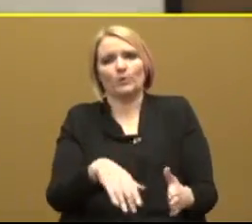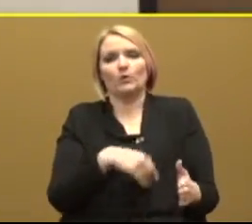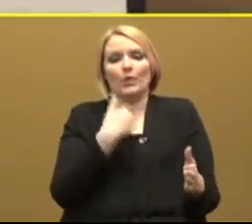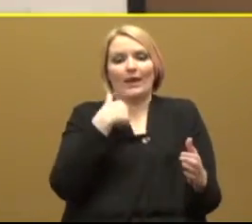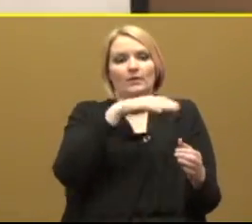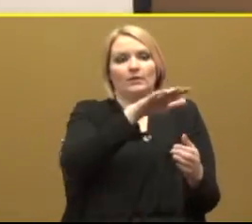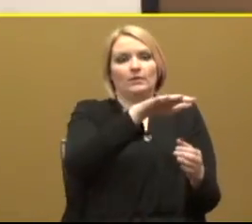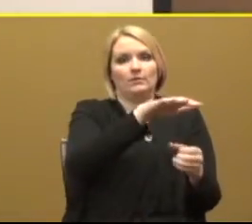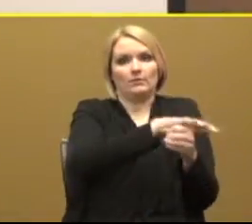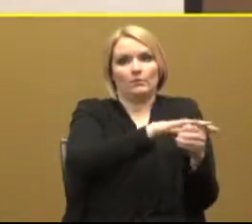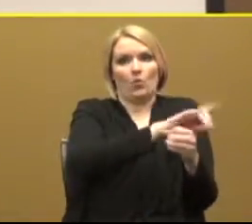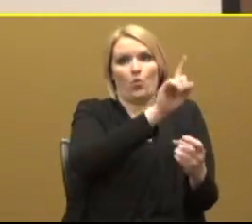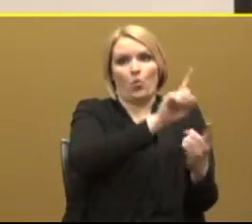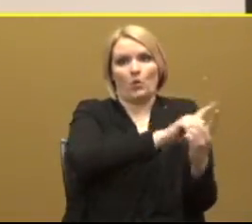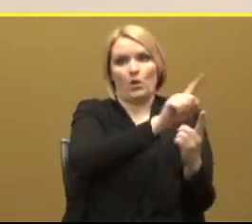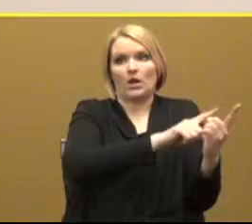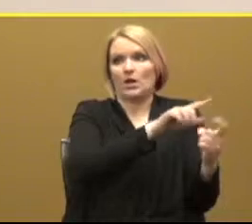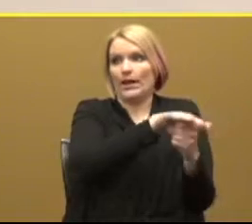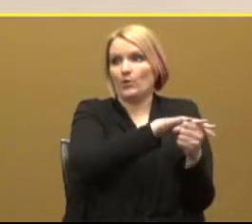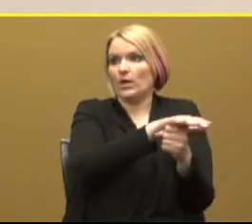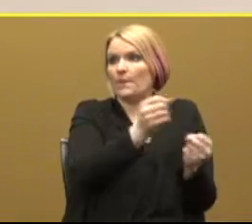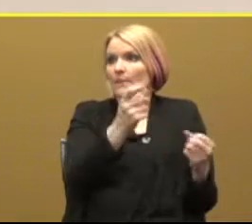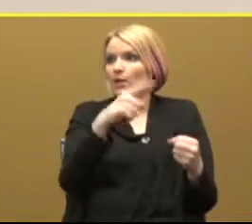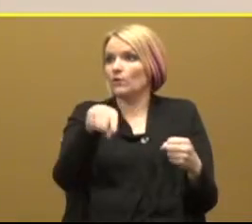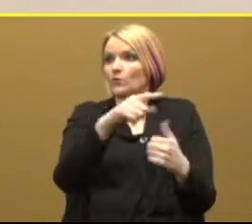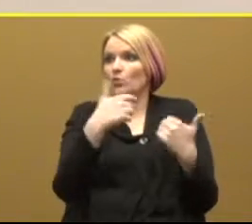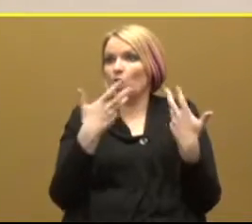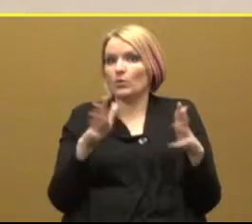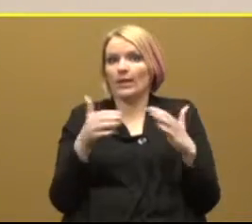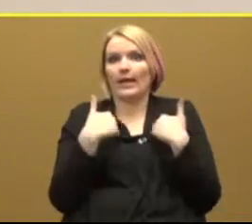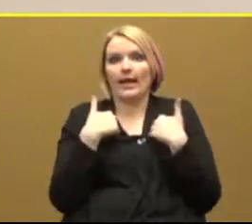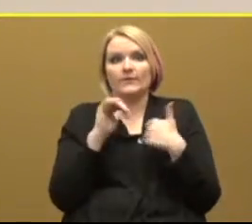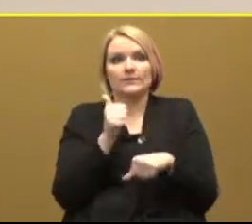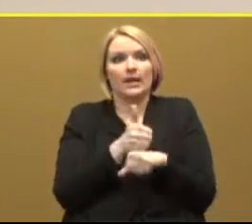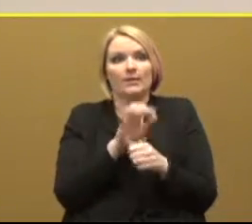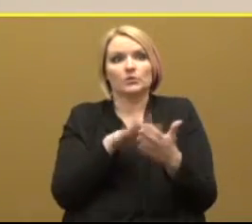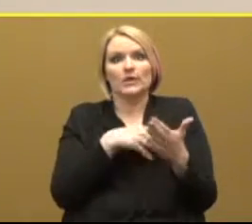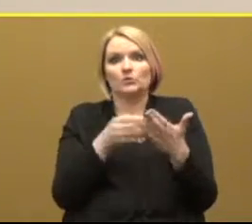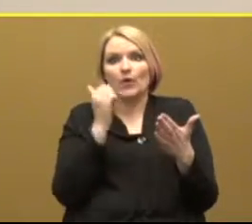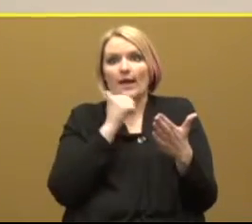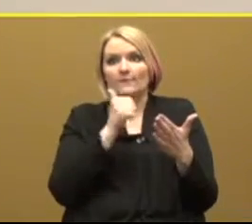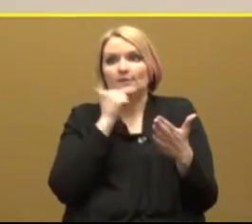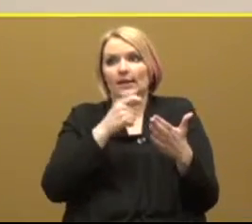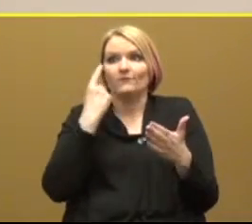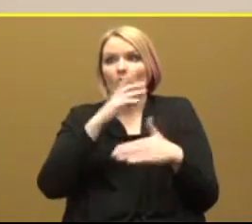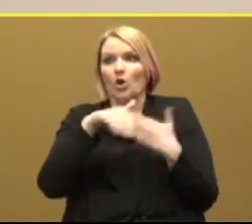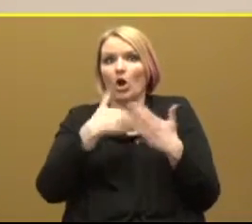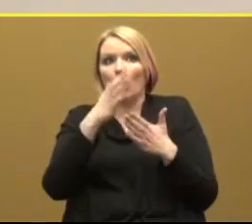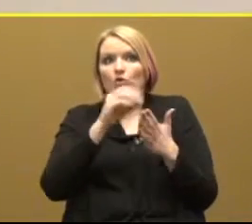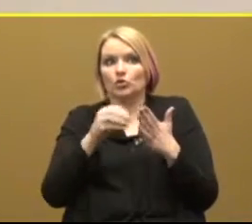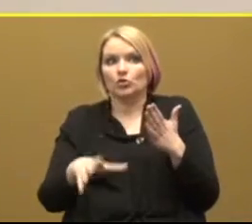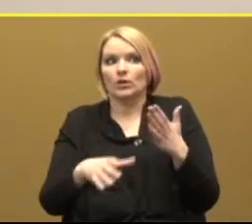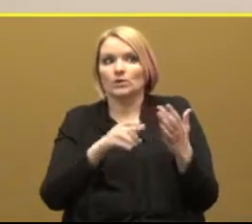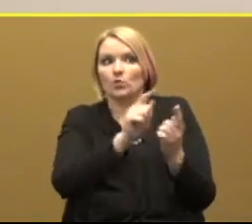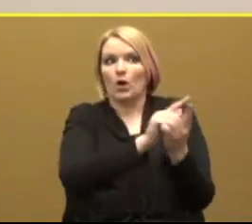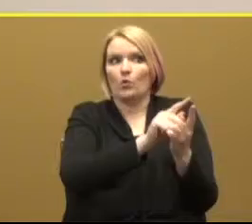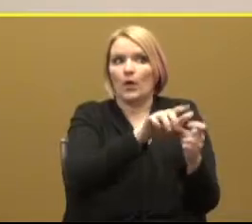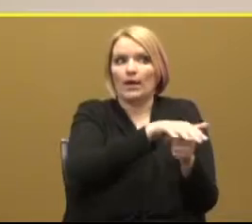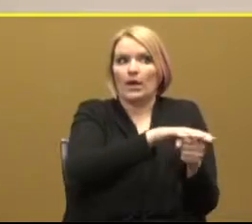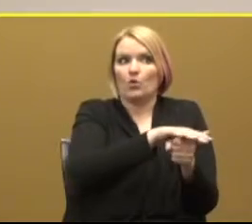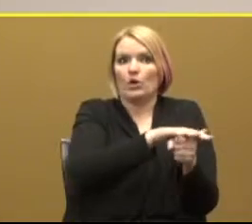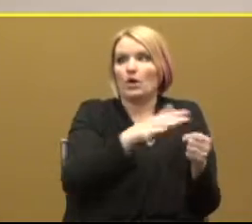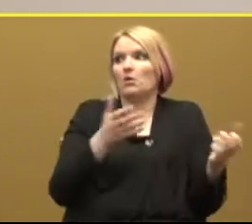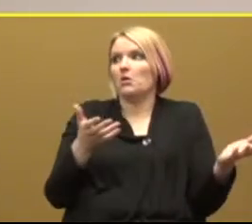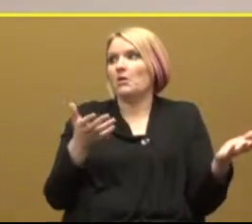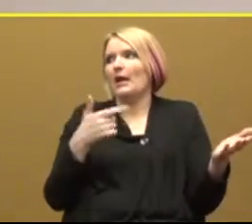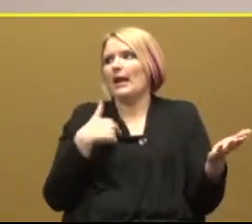One-on-one. How many of you have one-on-one work time scheduled in every day for every one of your students?